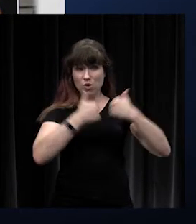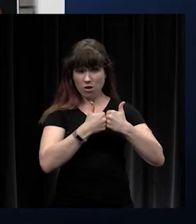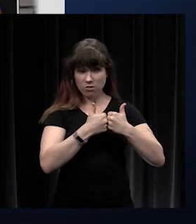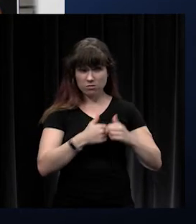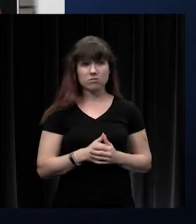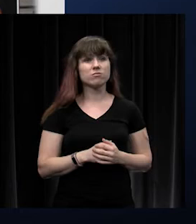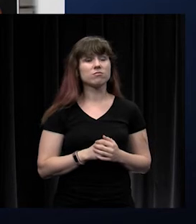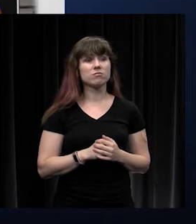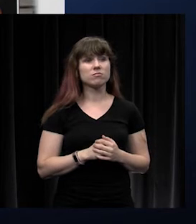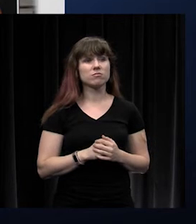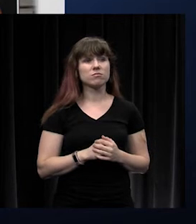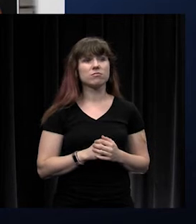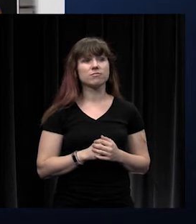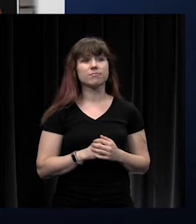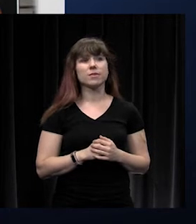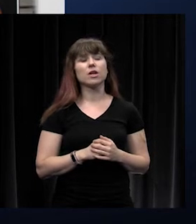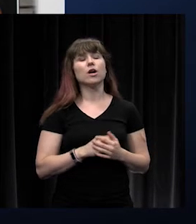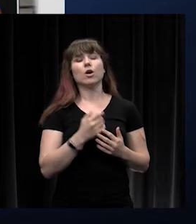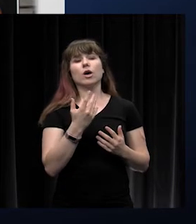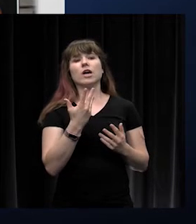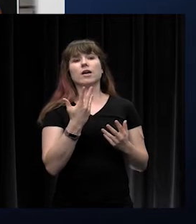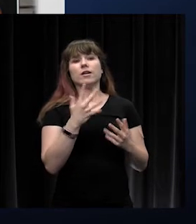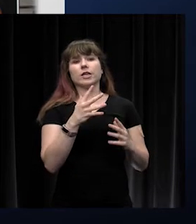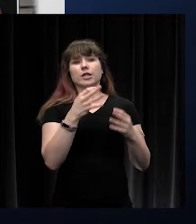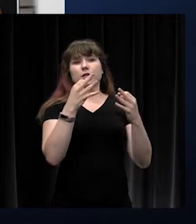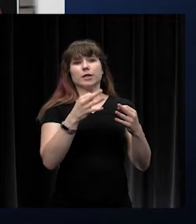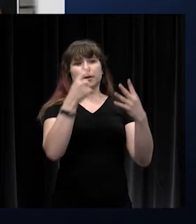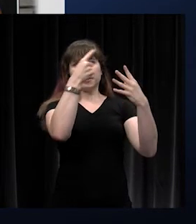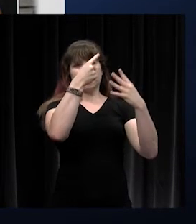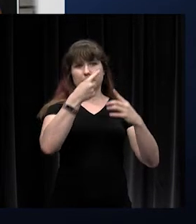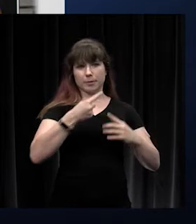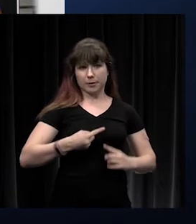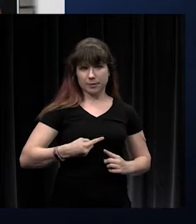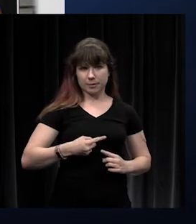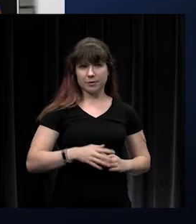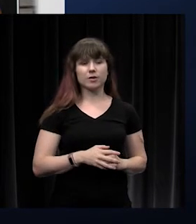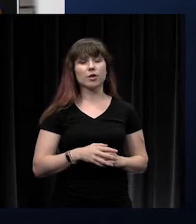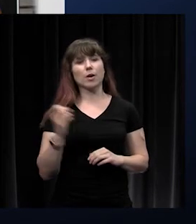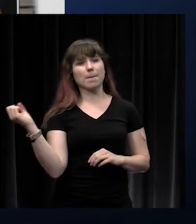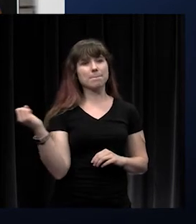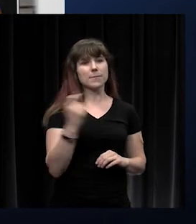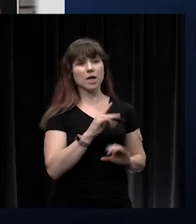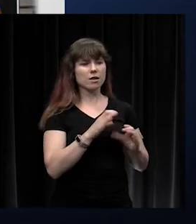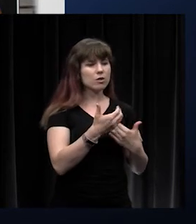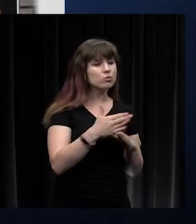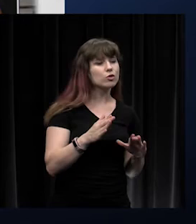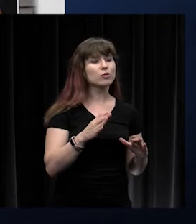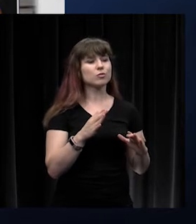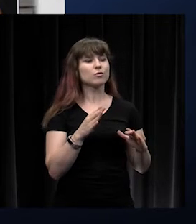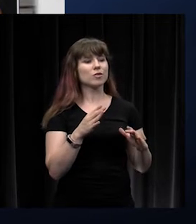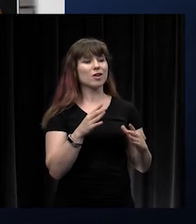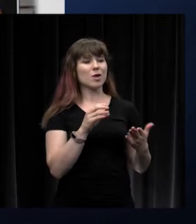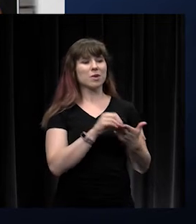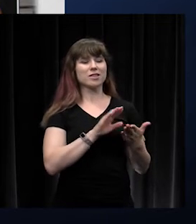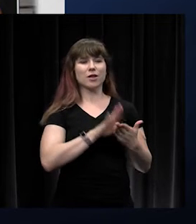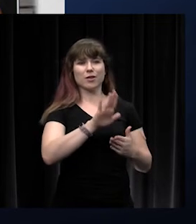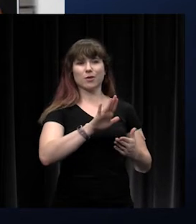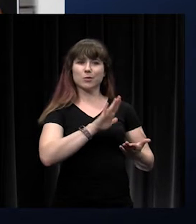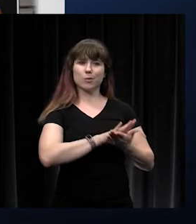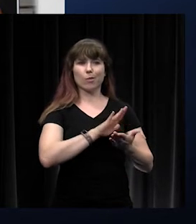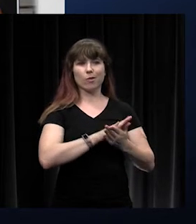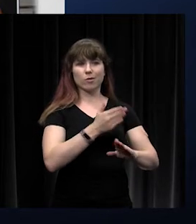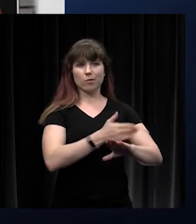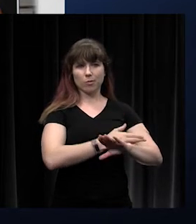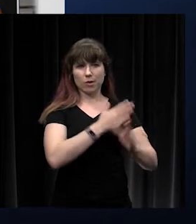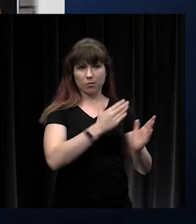After we kind of rolled out those initiatives and the schools went back to a classroom and had time to write their school improvement plans and